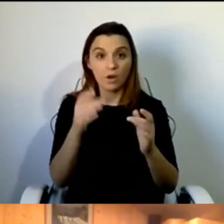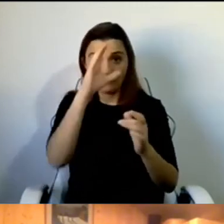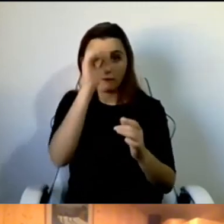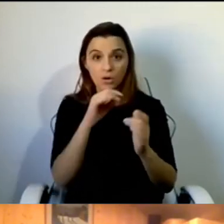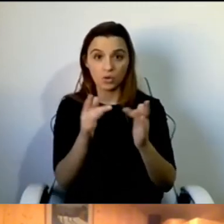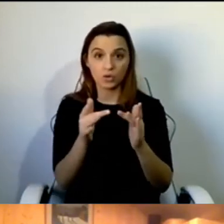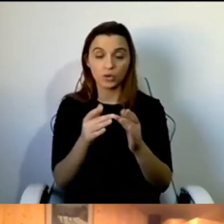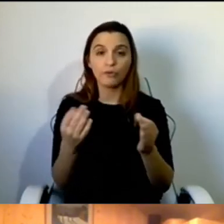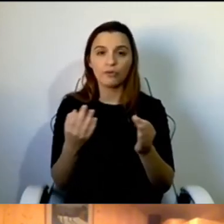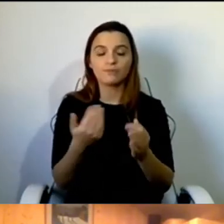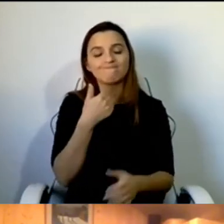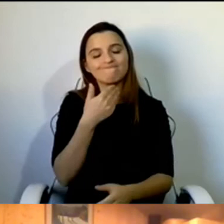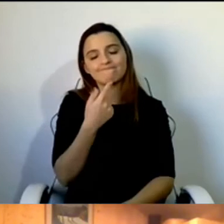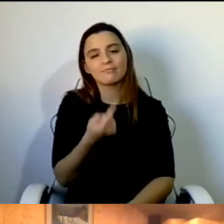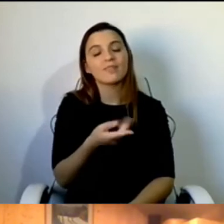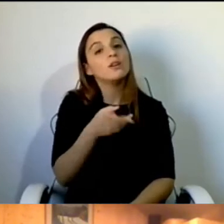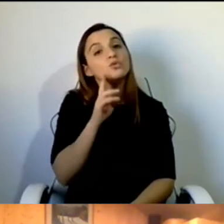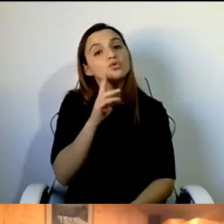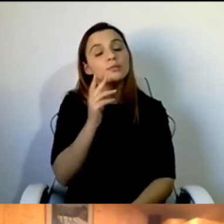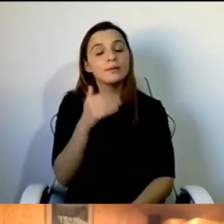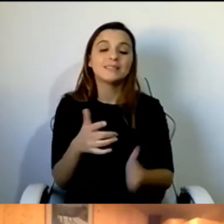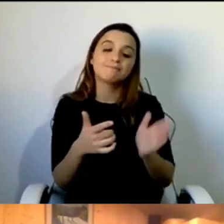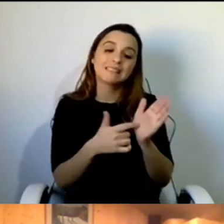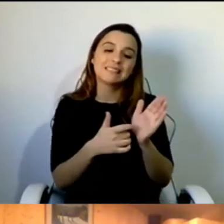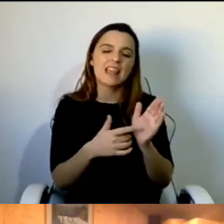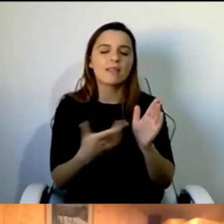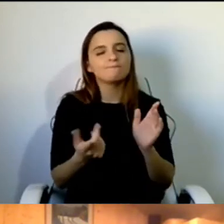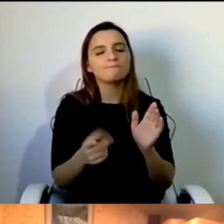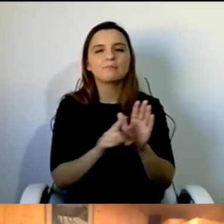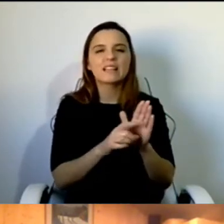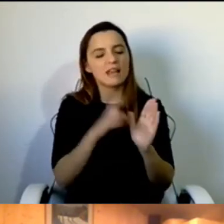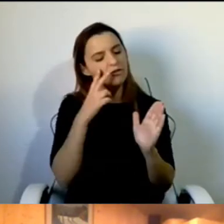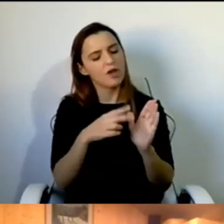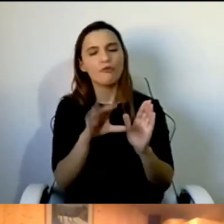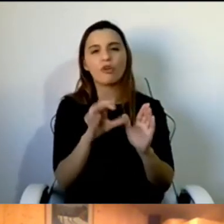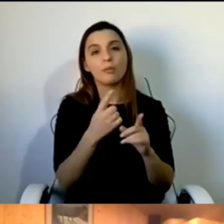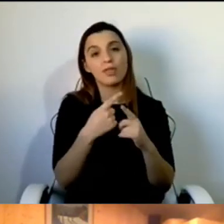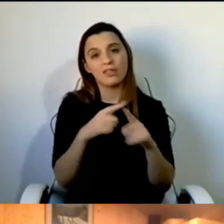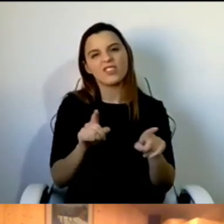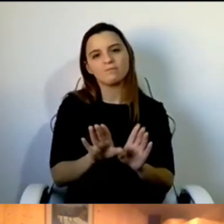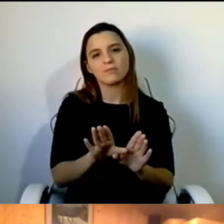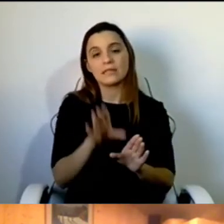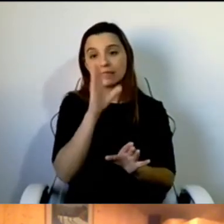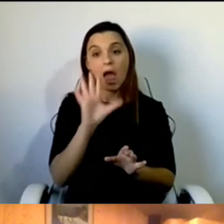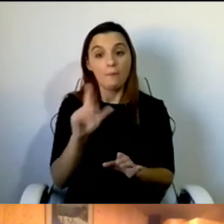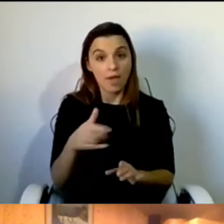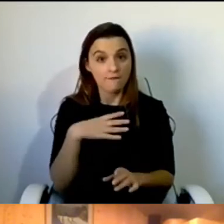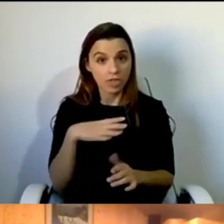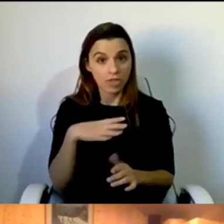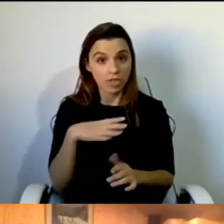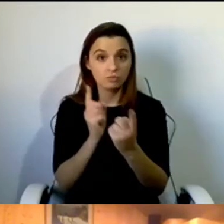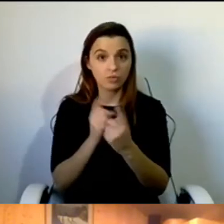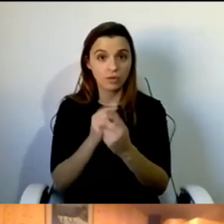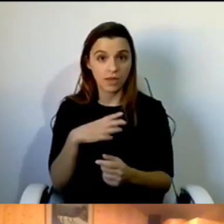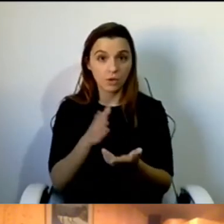interpret this way. So if you want somebody to have assistance tomorrow, you need to do something. The government went in and said, we're going